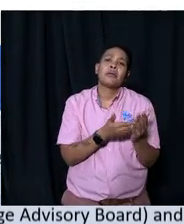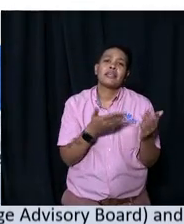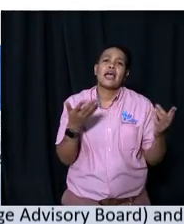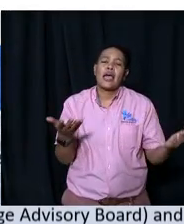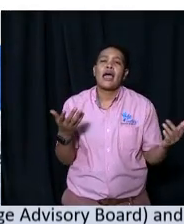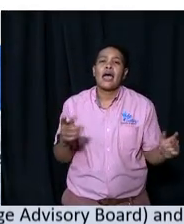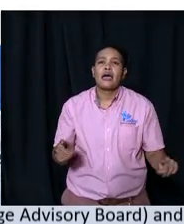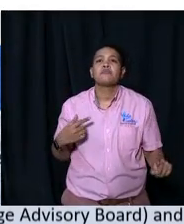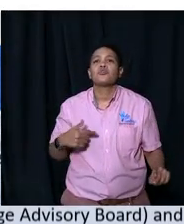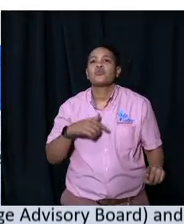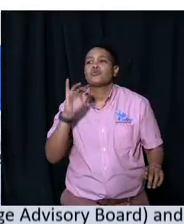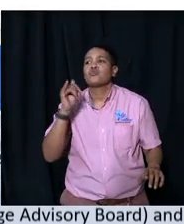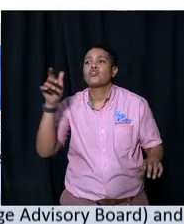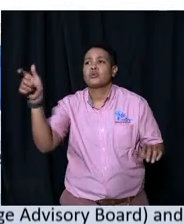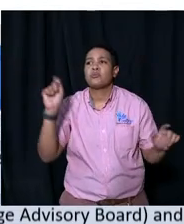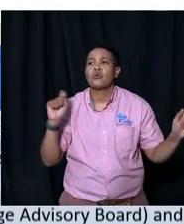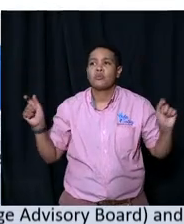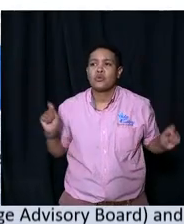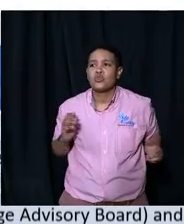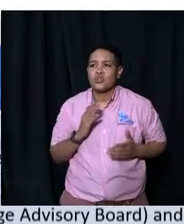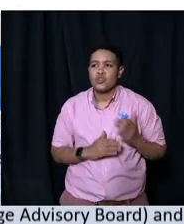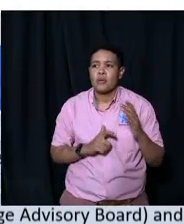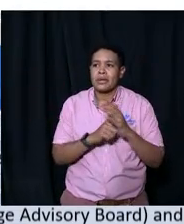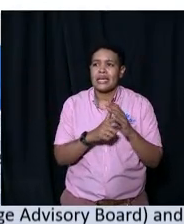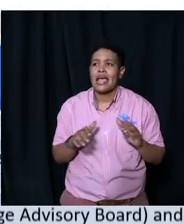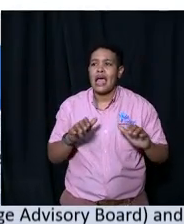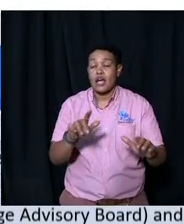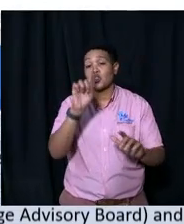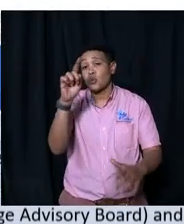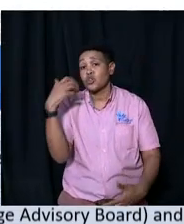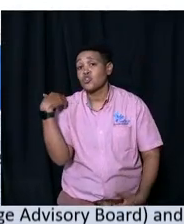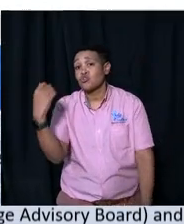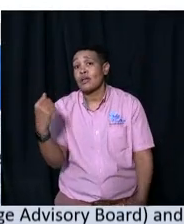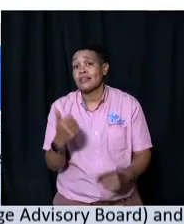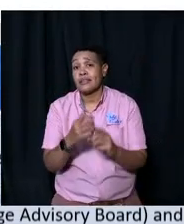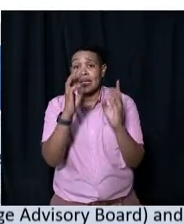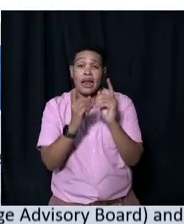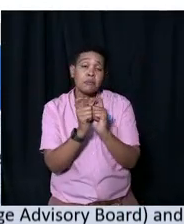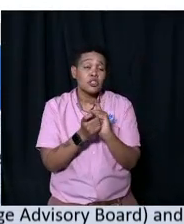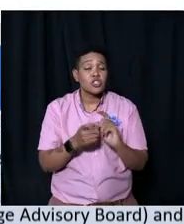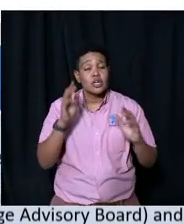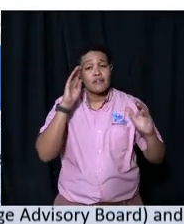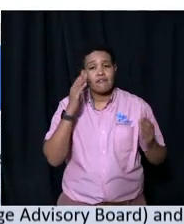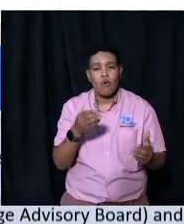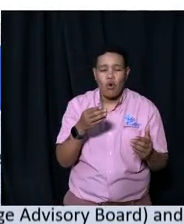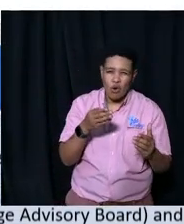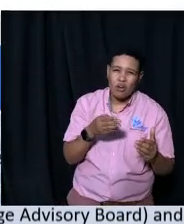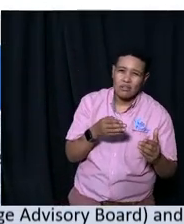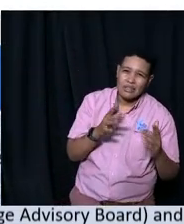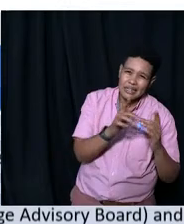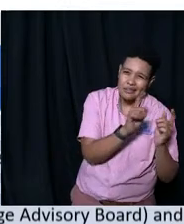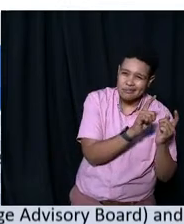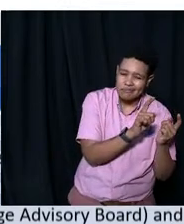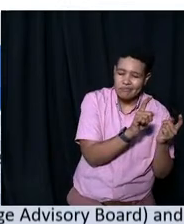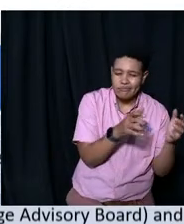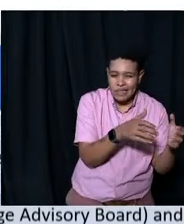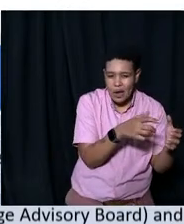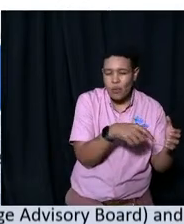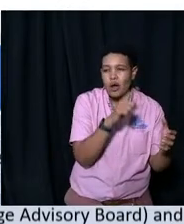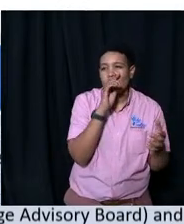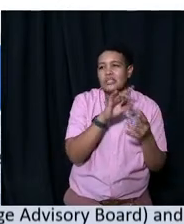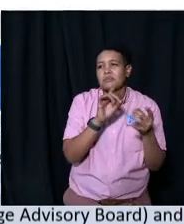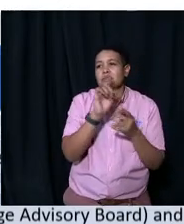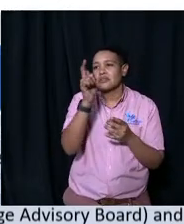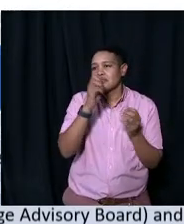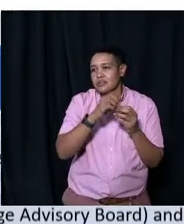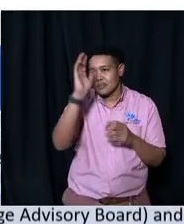So we are just pulling out some key actions here. One is to strengthen the climate change focal point network, and we'll speak a little bit about that later in the